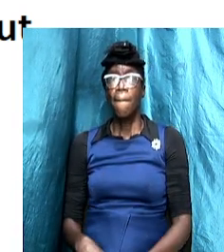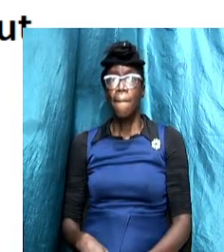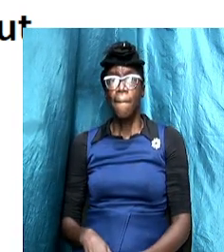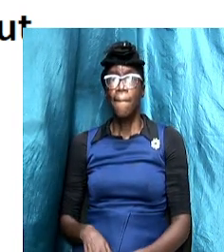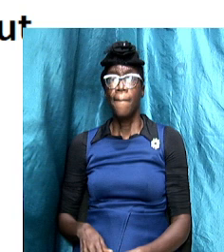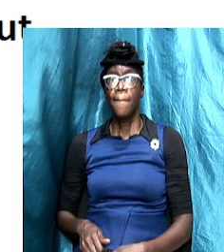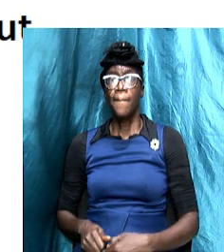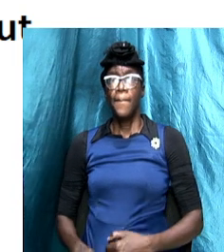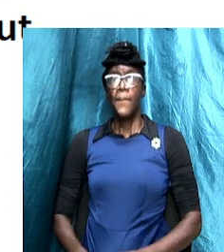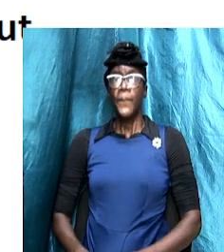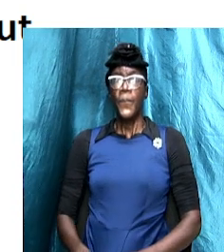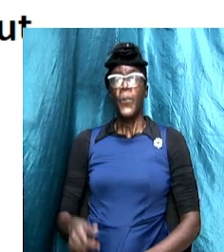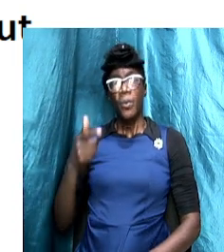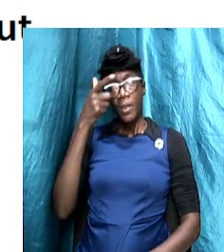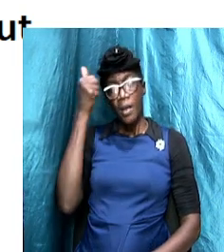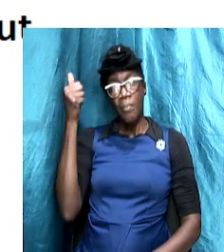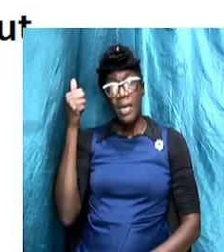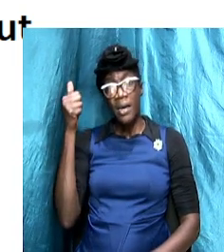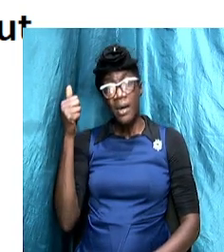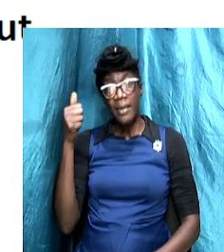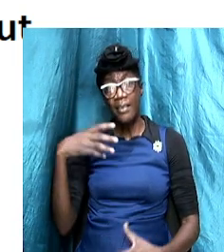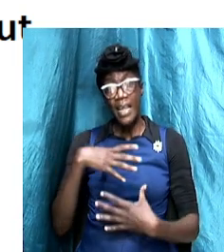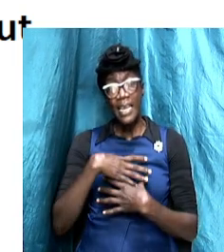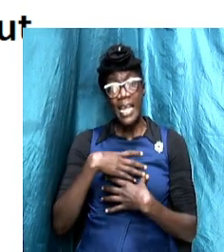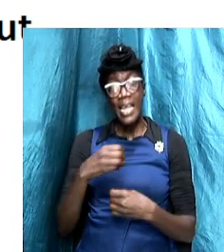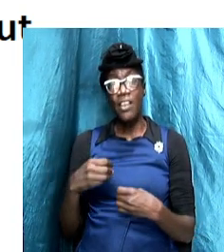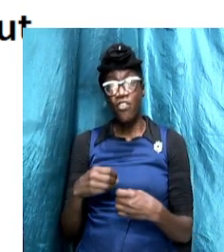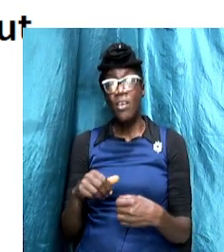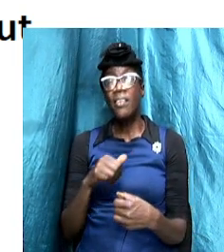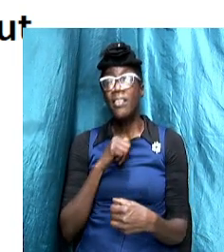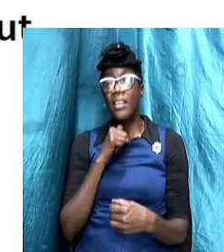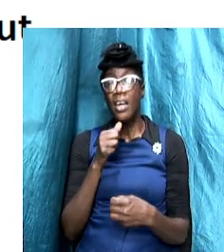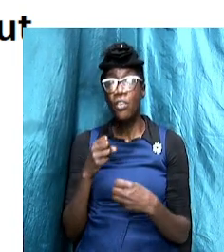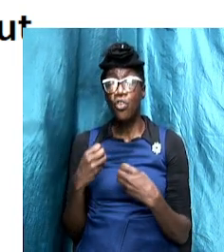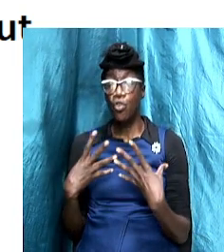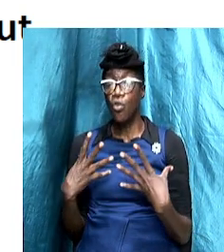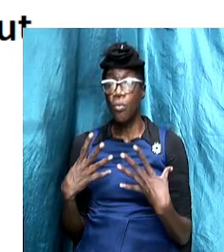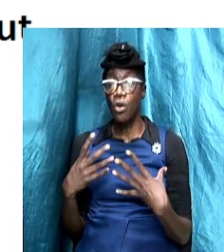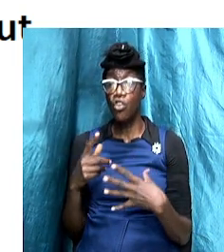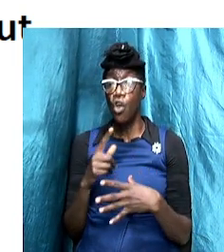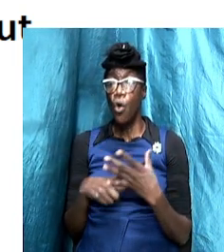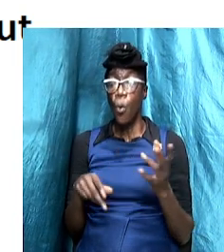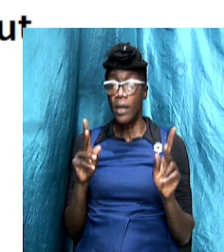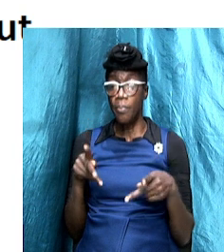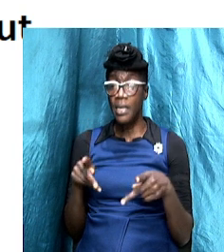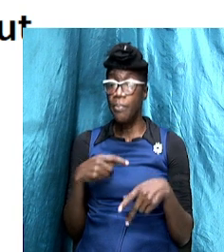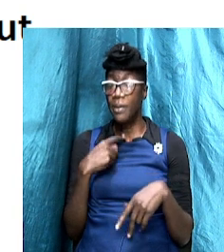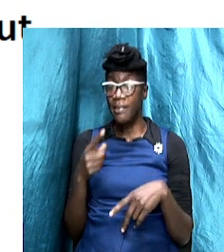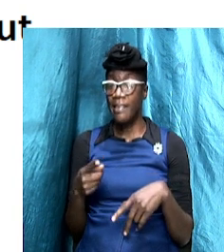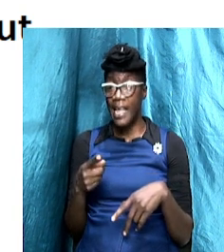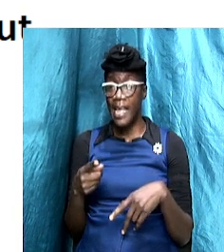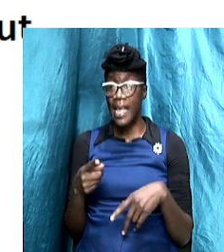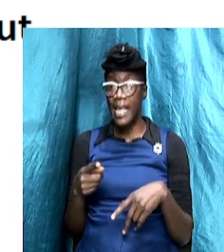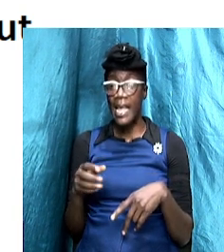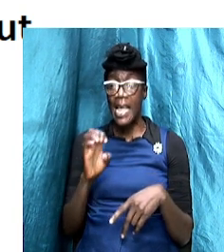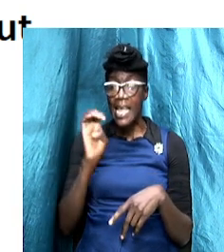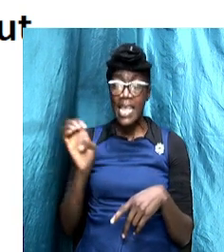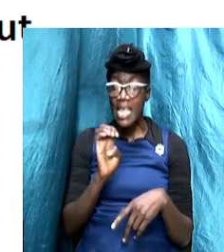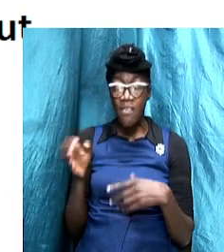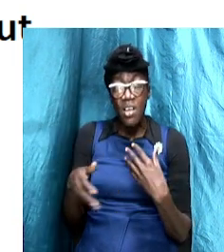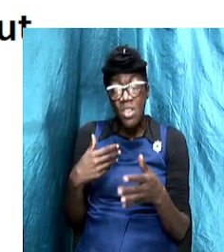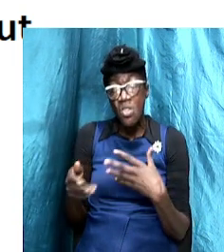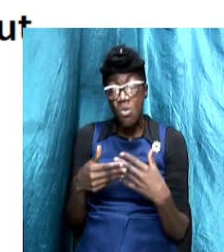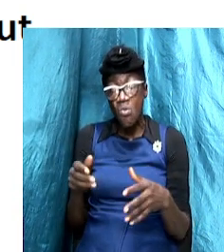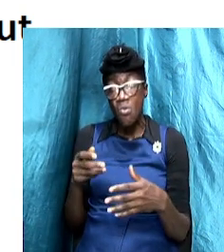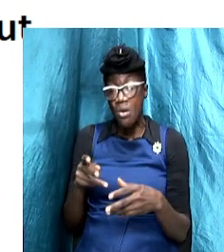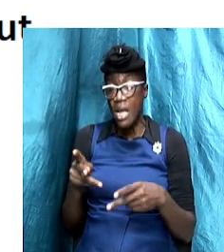Because I think the interest was not so much on what people say. Even though we have to